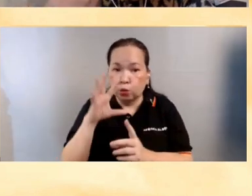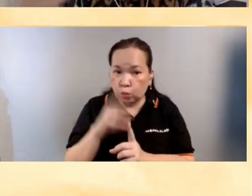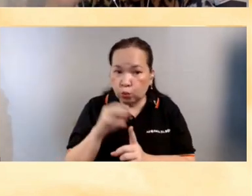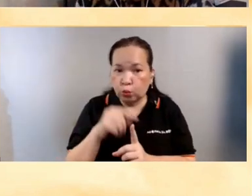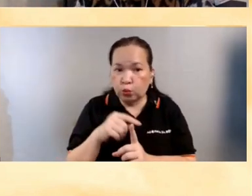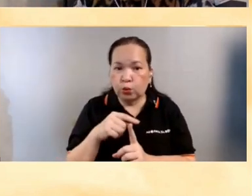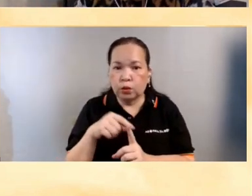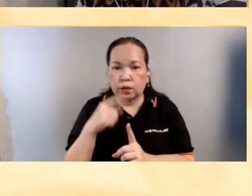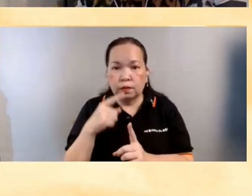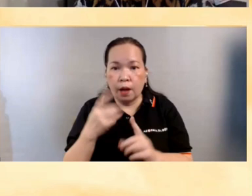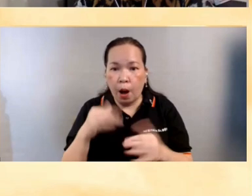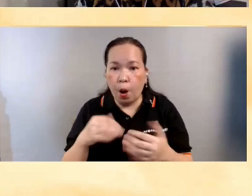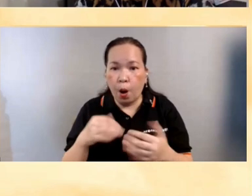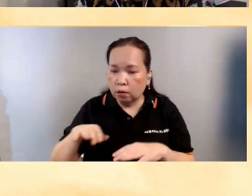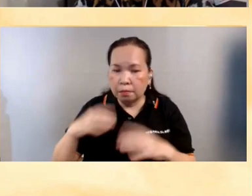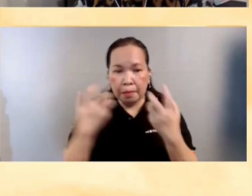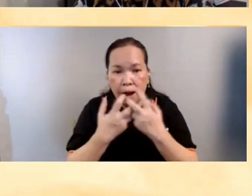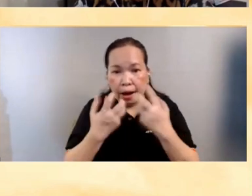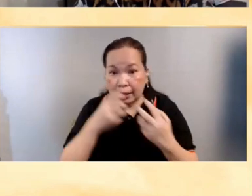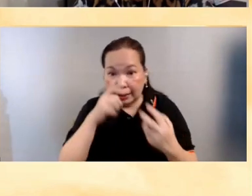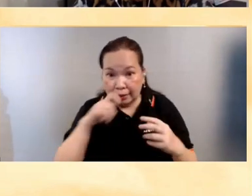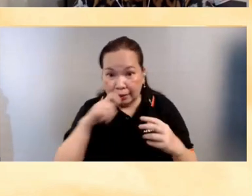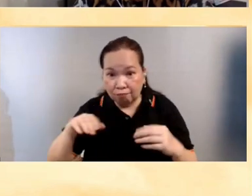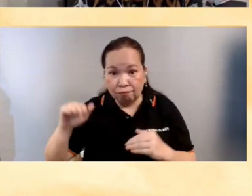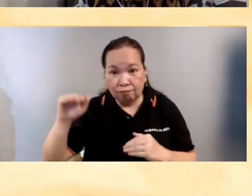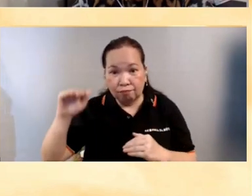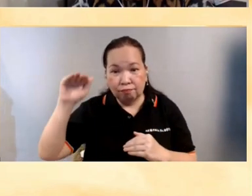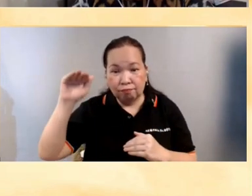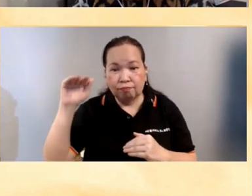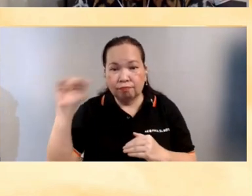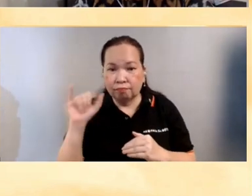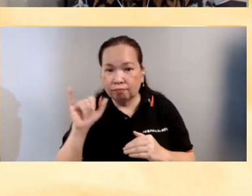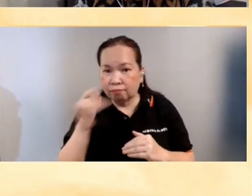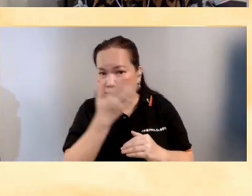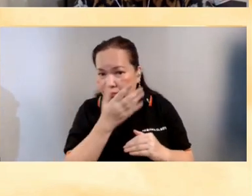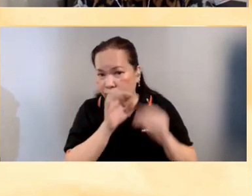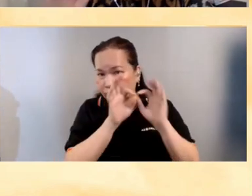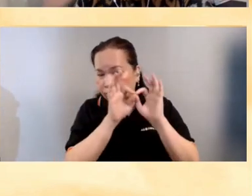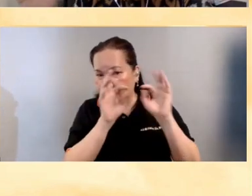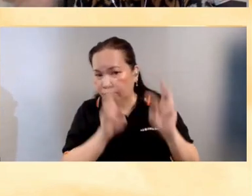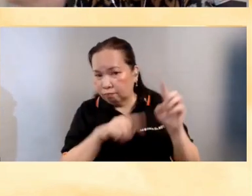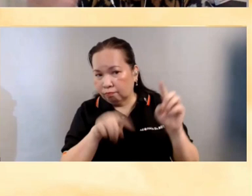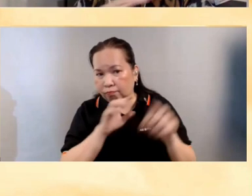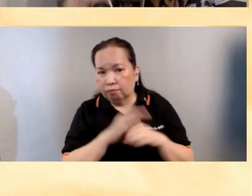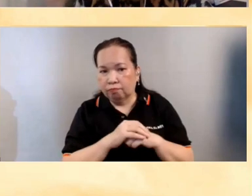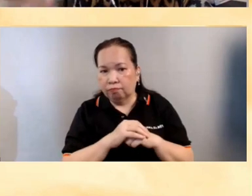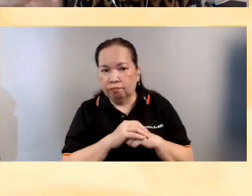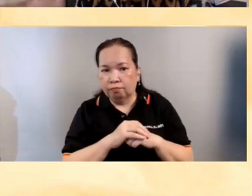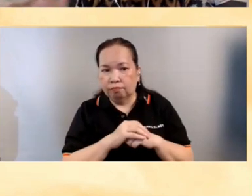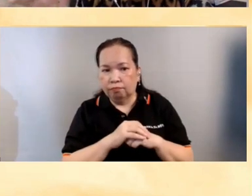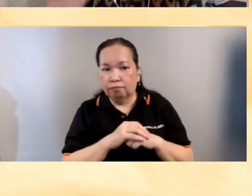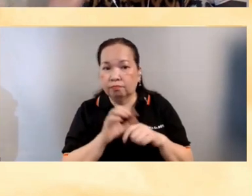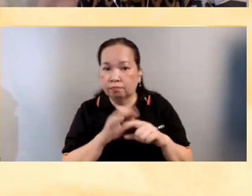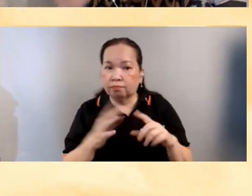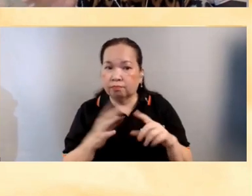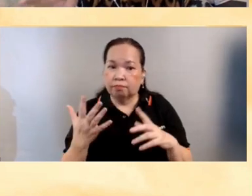also developmentally appropriate. So this is the same framework that we use. But in